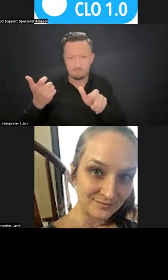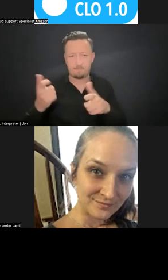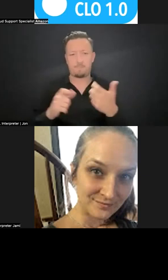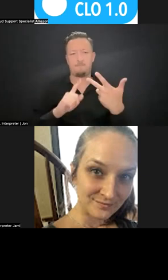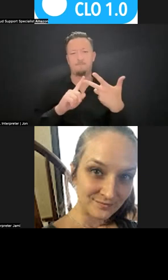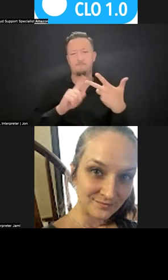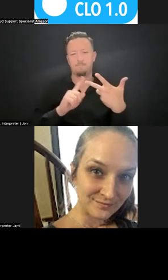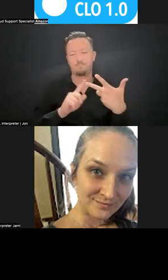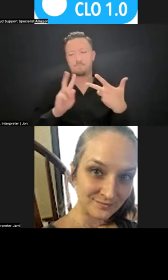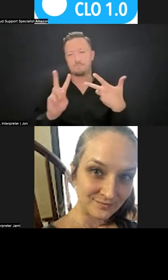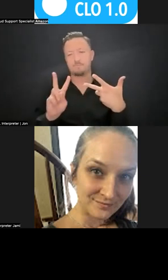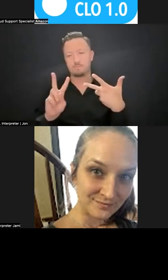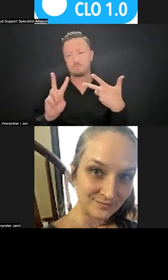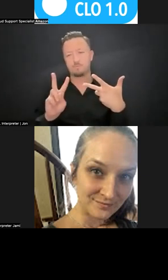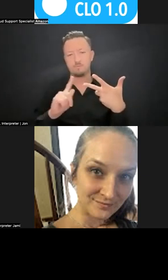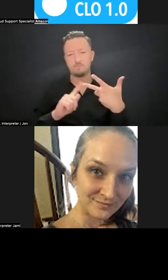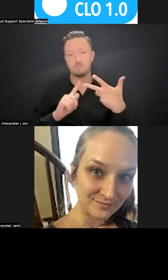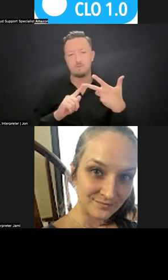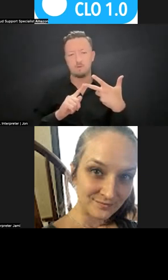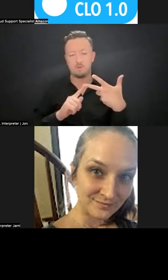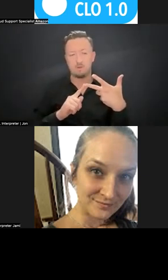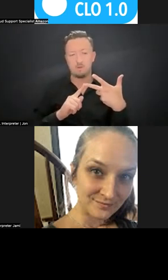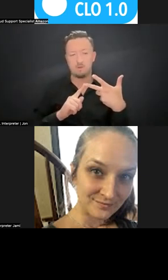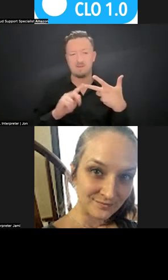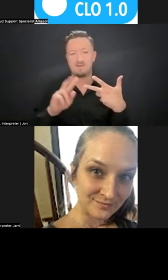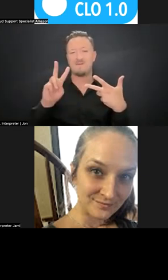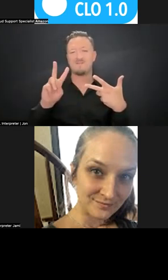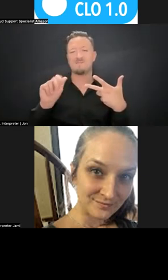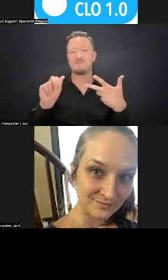one of the V that is there is variety.